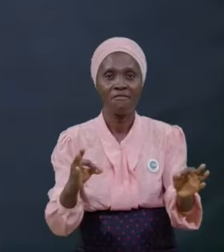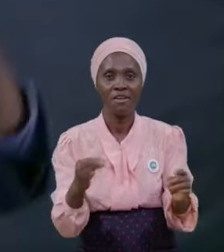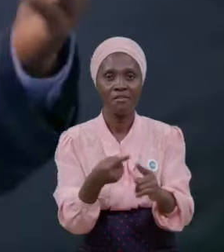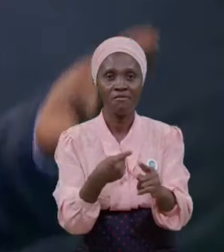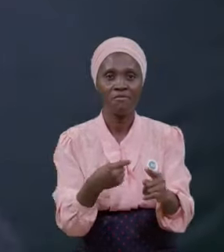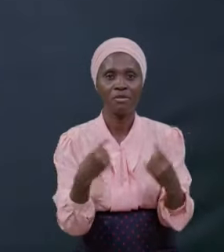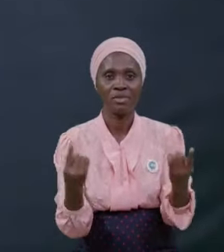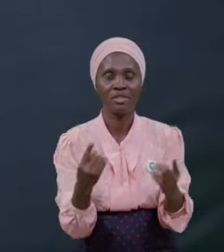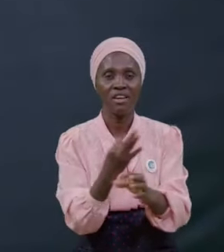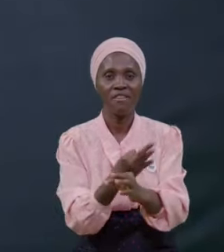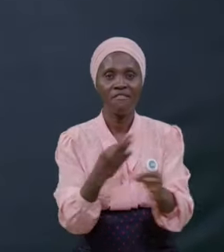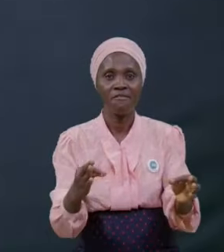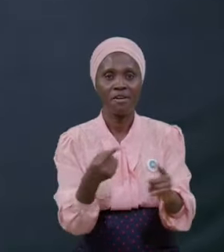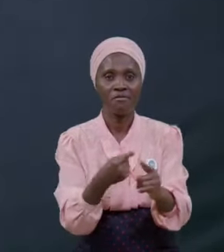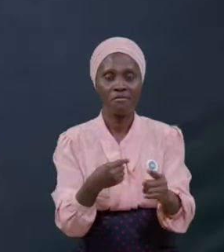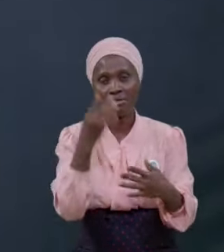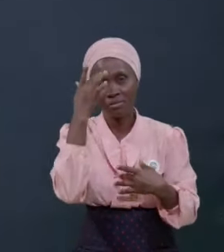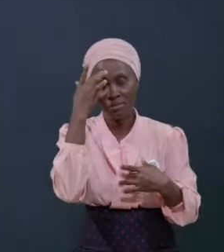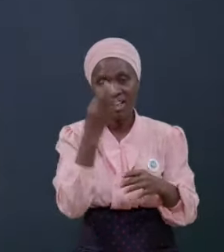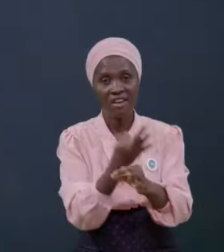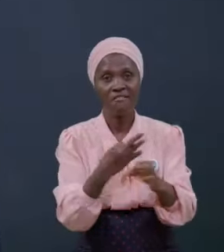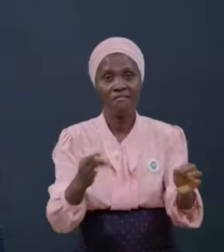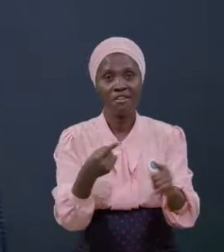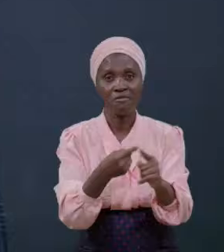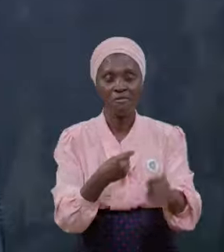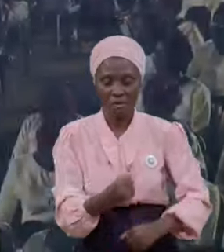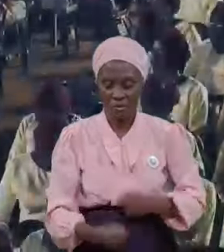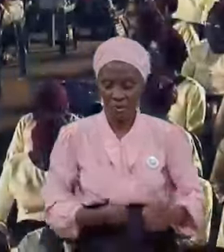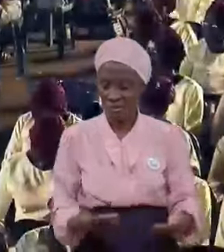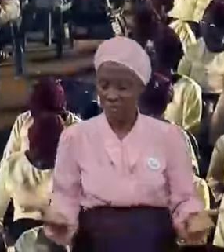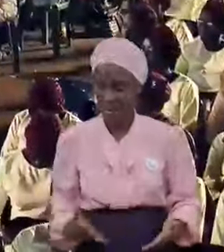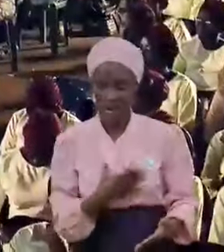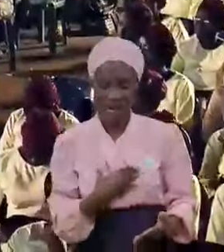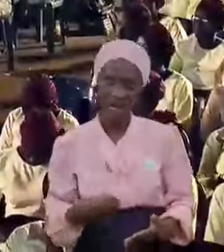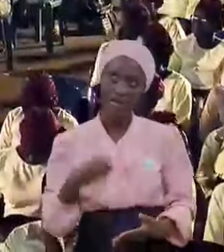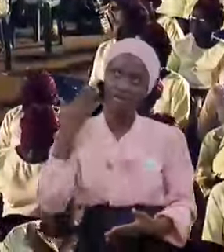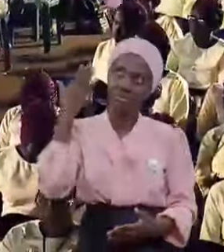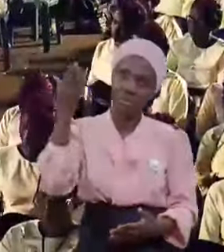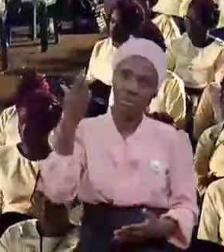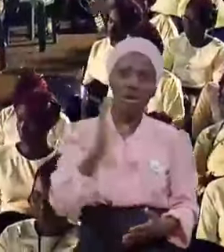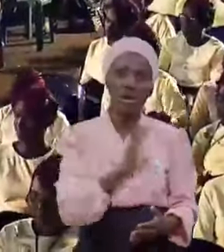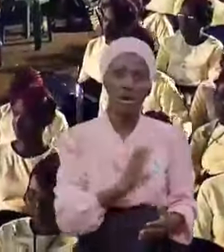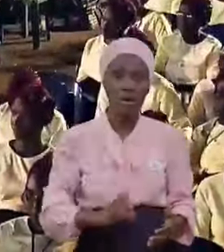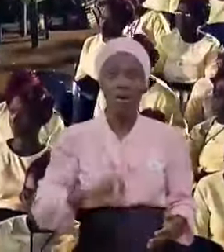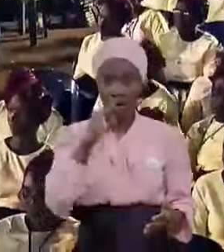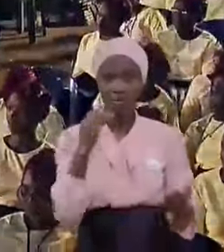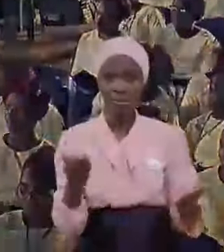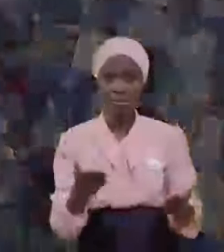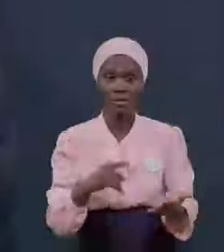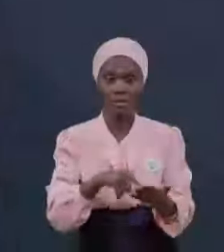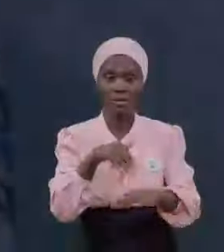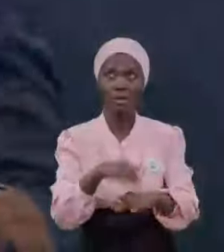here and hereafter. Christ is here tonight. It will make you free. And ye shall be